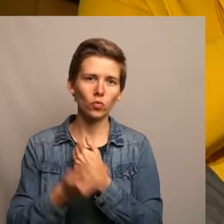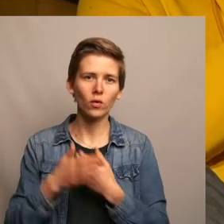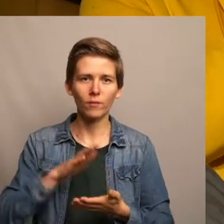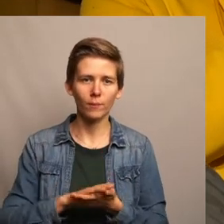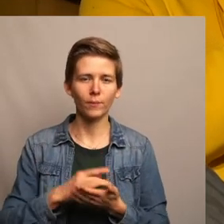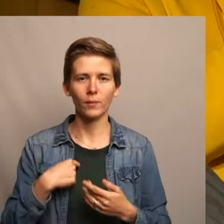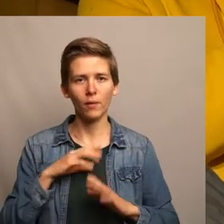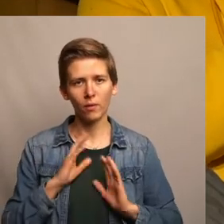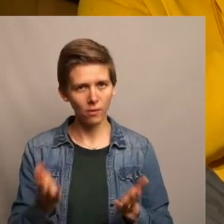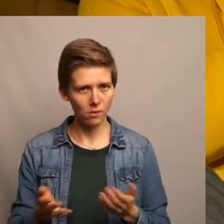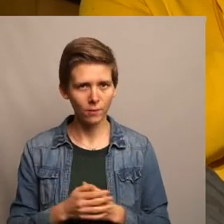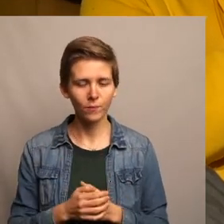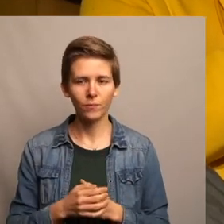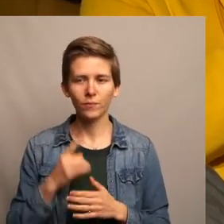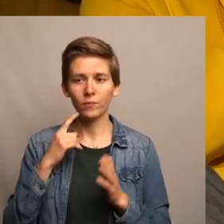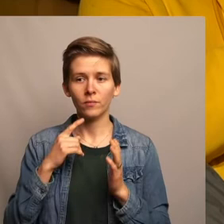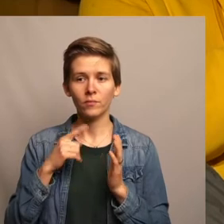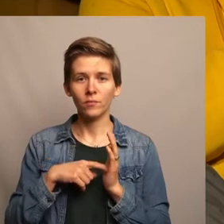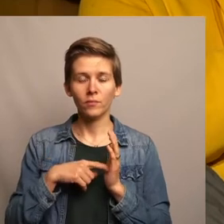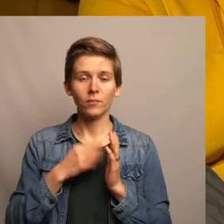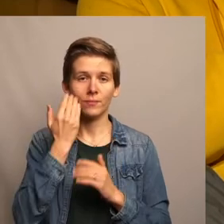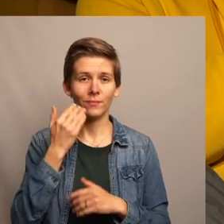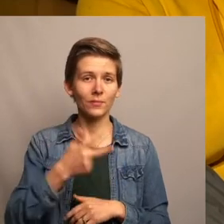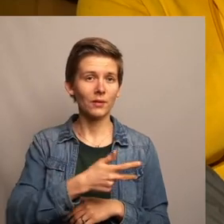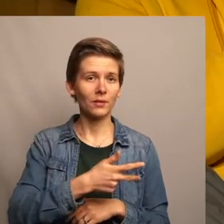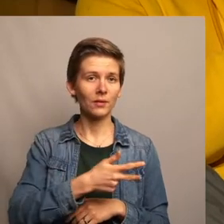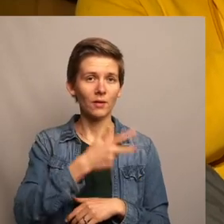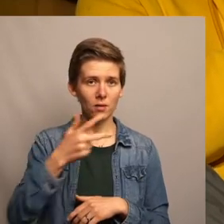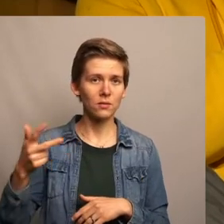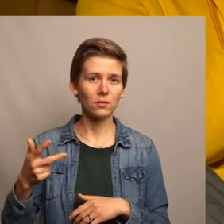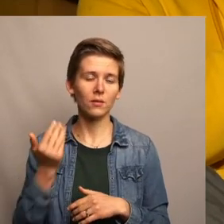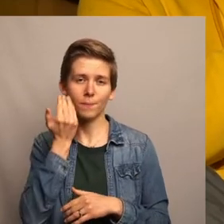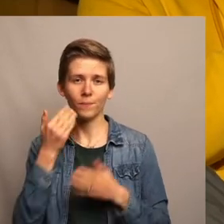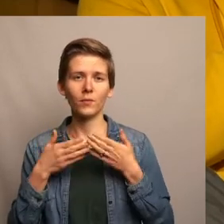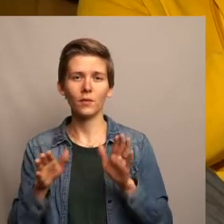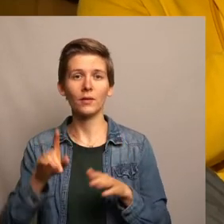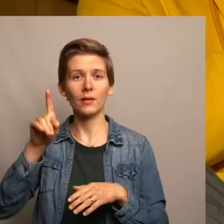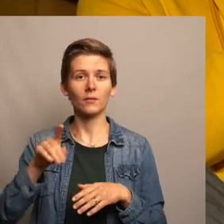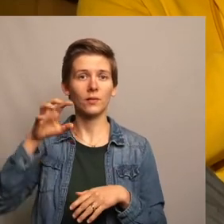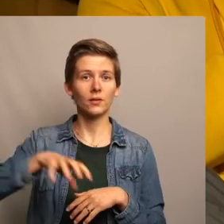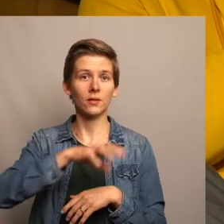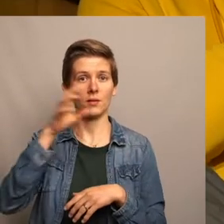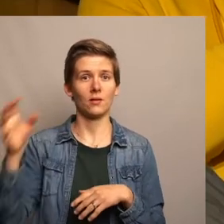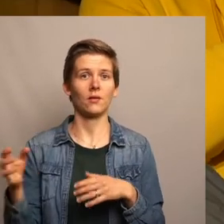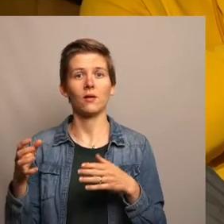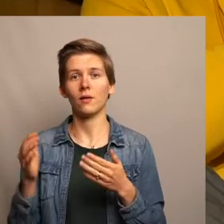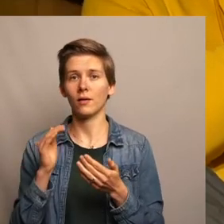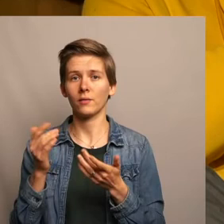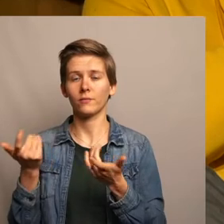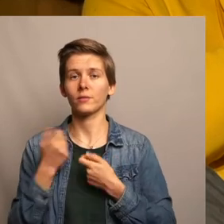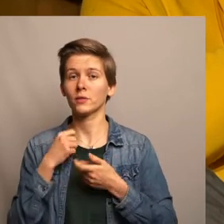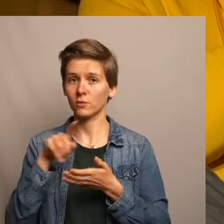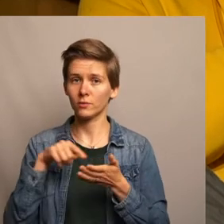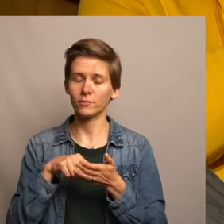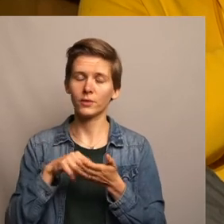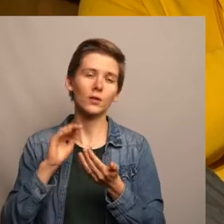that Denmark already opened the first rainbow safe house in Denmark. And this is something really, really nice to hear and good for